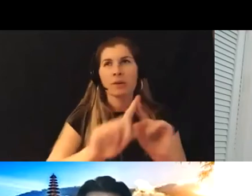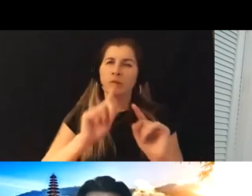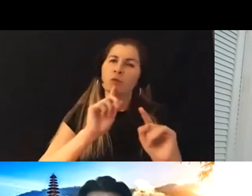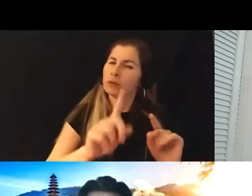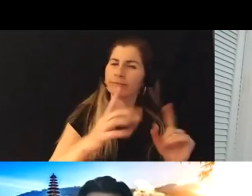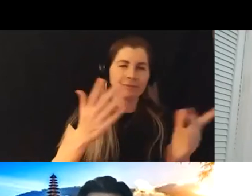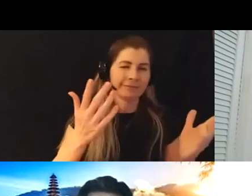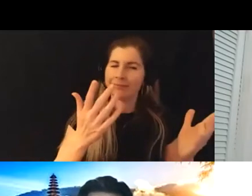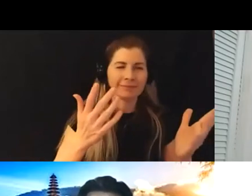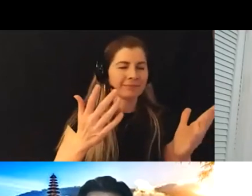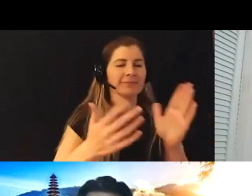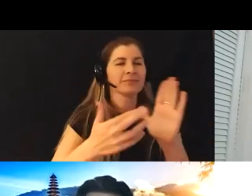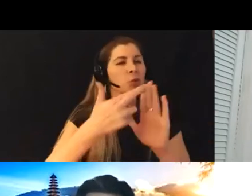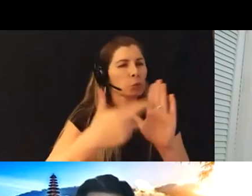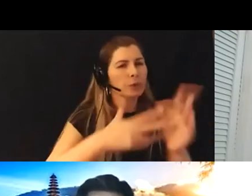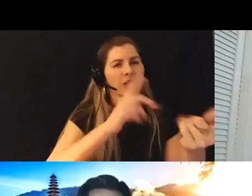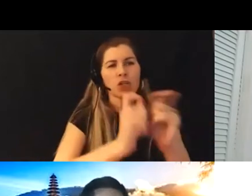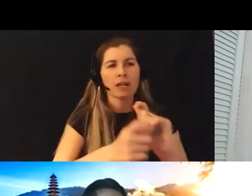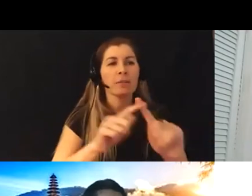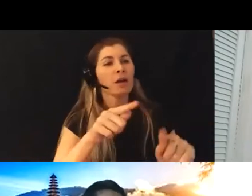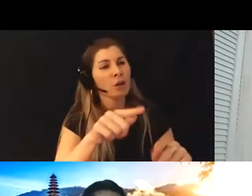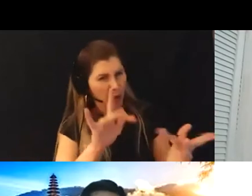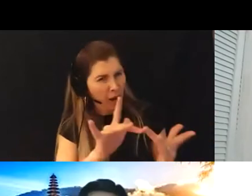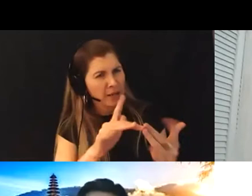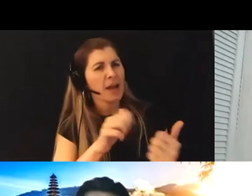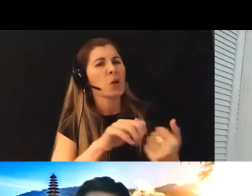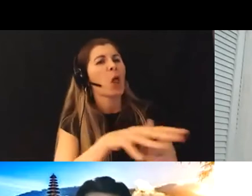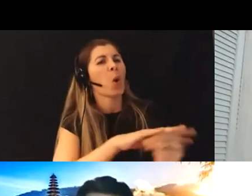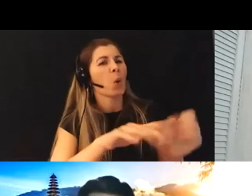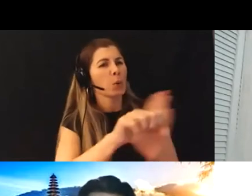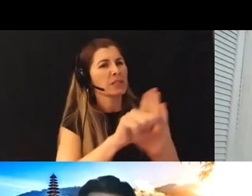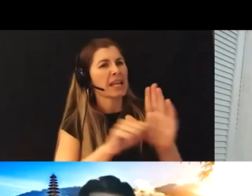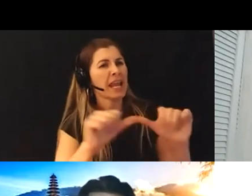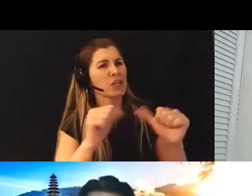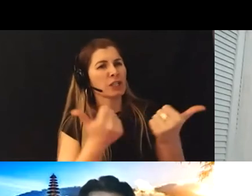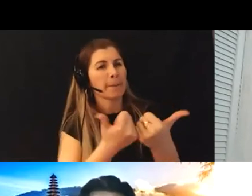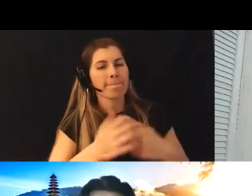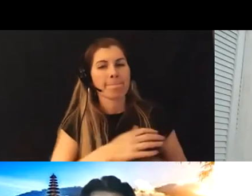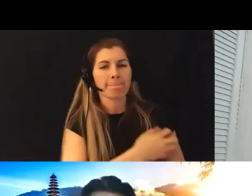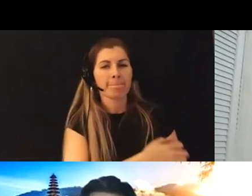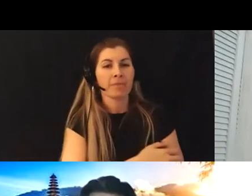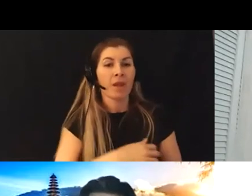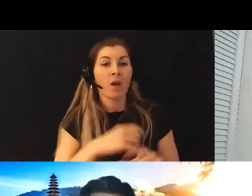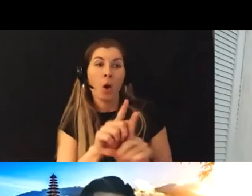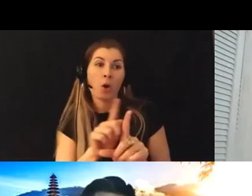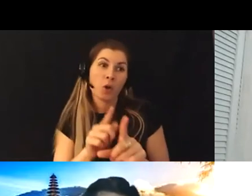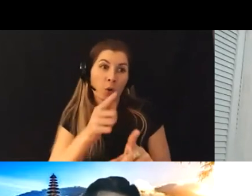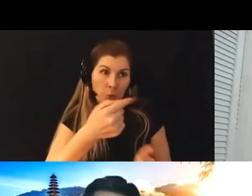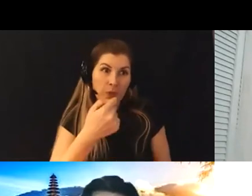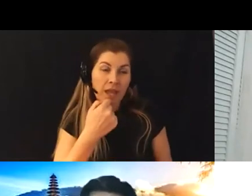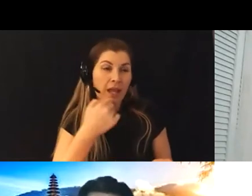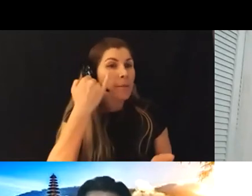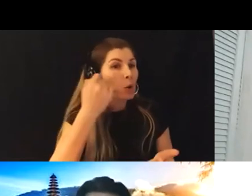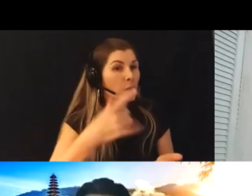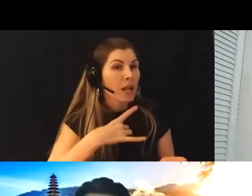would encourage you to check in with your state arts agency. I double back up the thing about serving on a panel, and I would say serve on an NEA panel